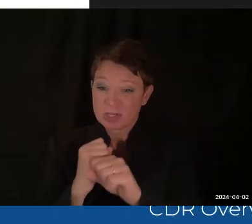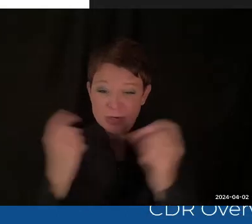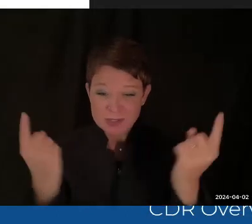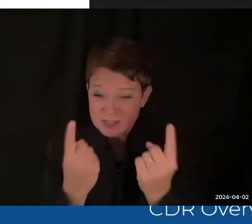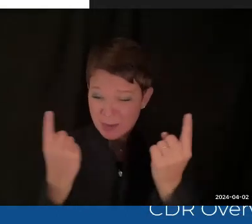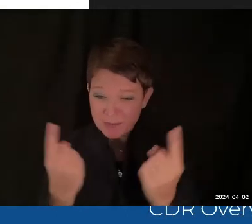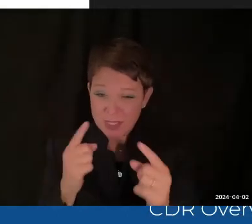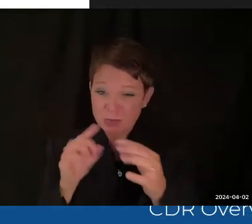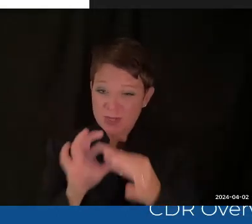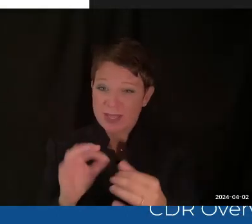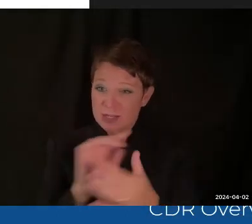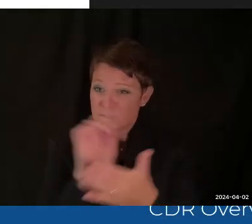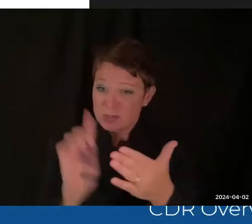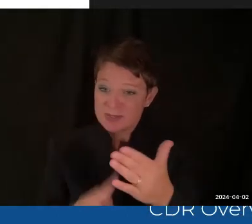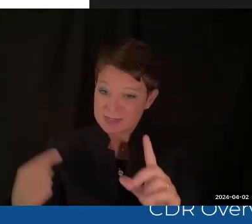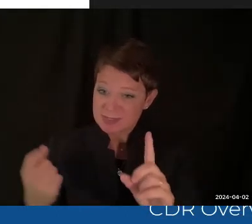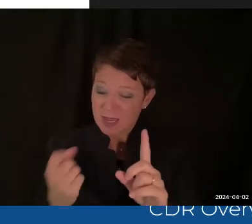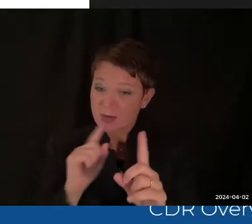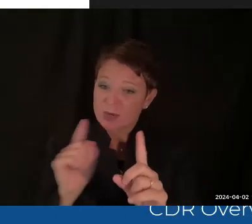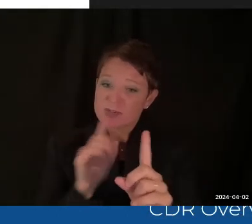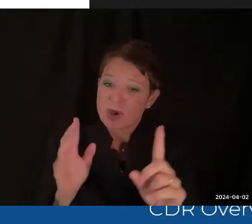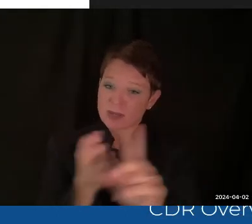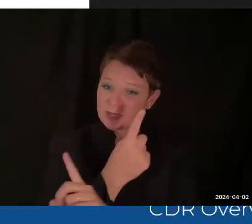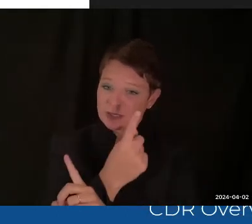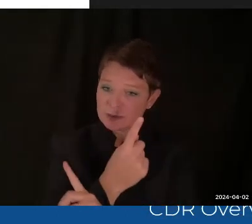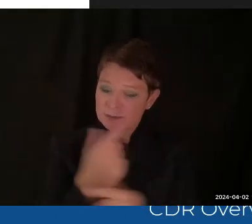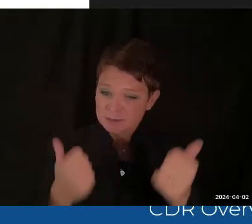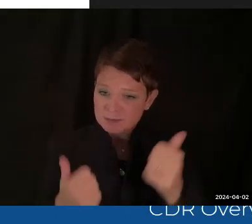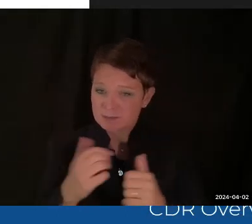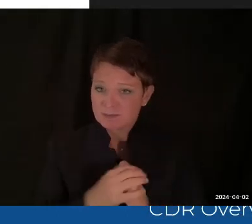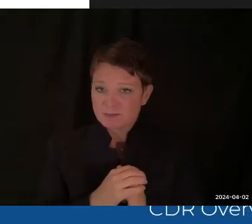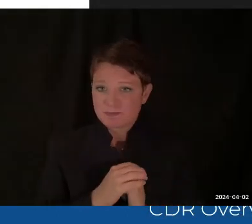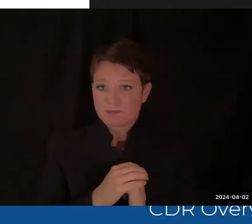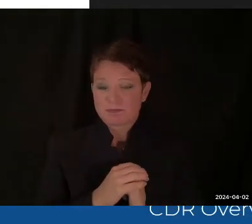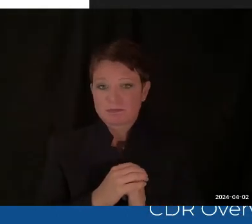something related to the design of the arena?